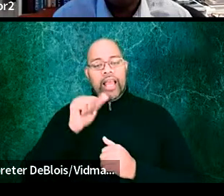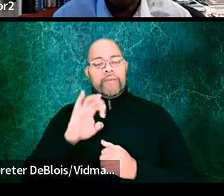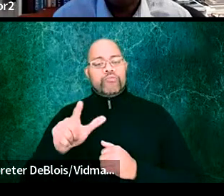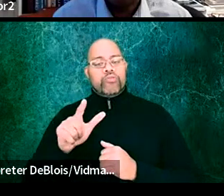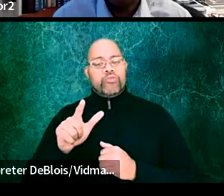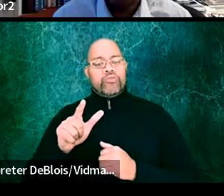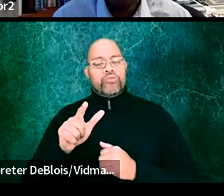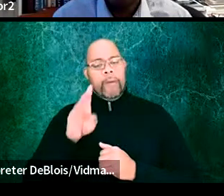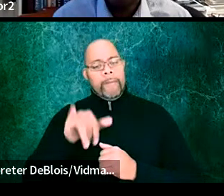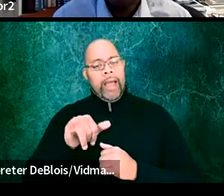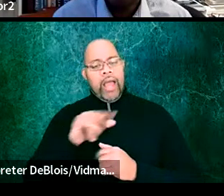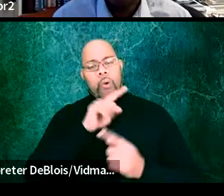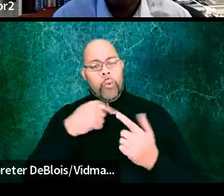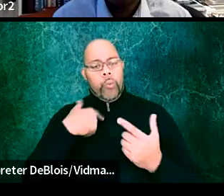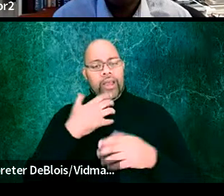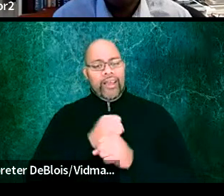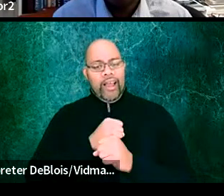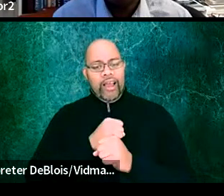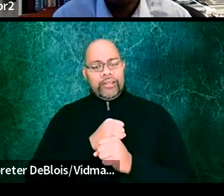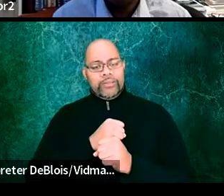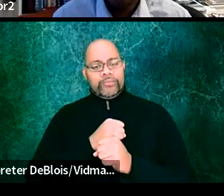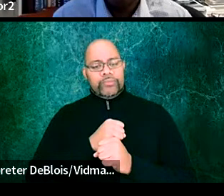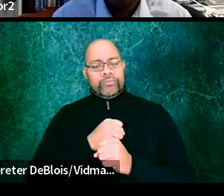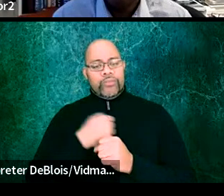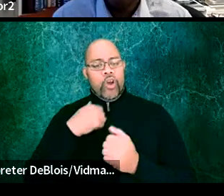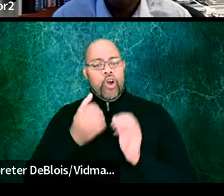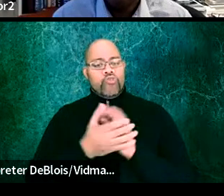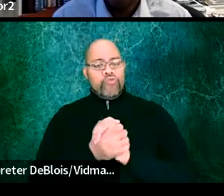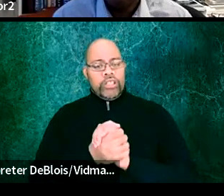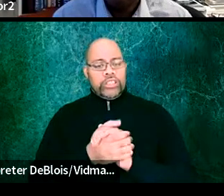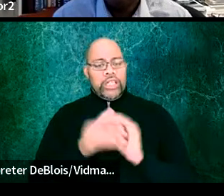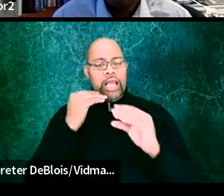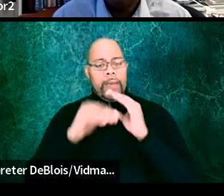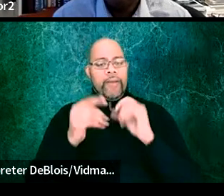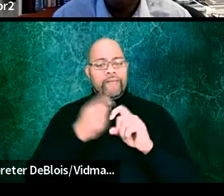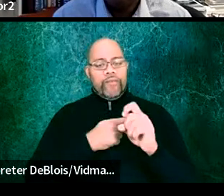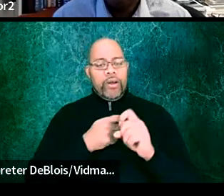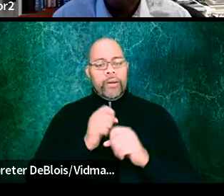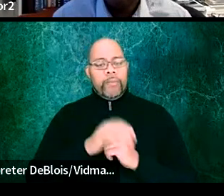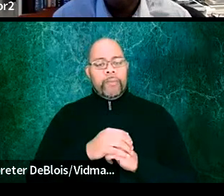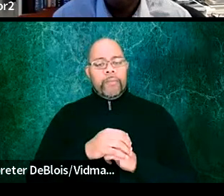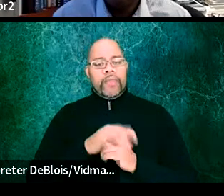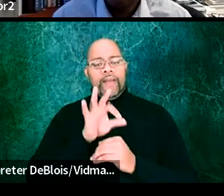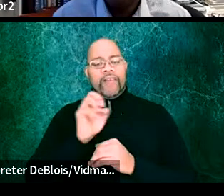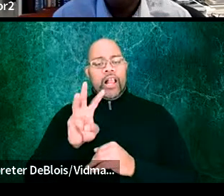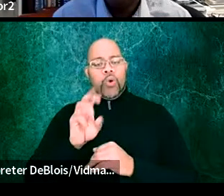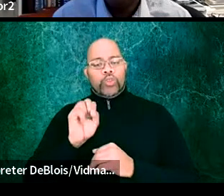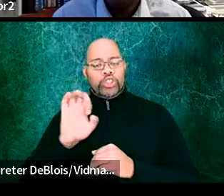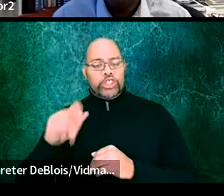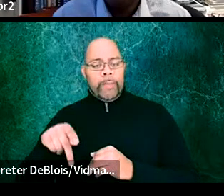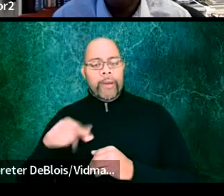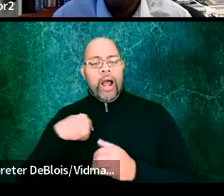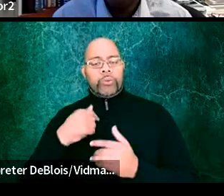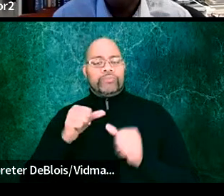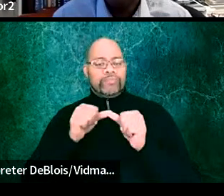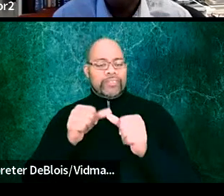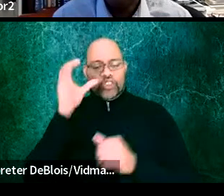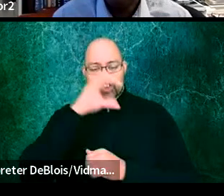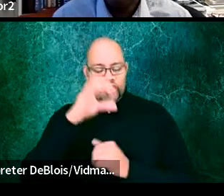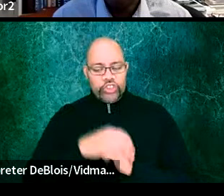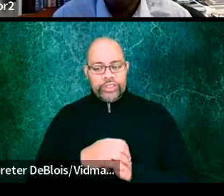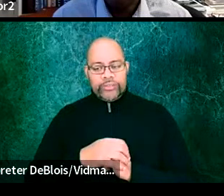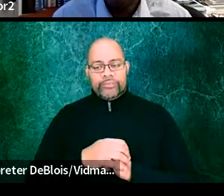April or May, whenever we got our congratulation emails from the Ray Fellowship, I was constantly